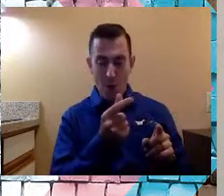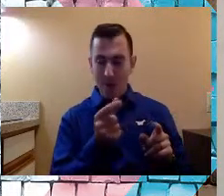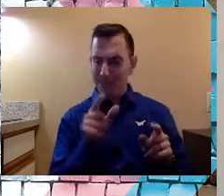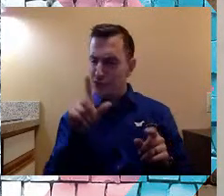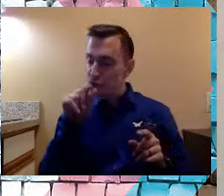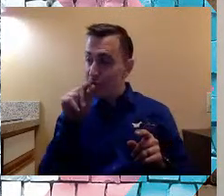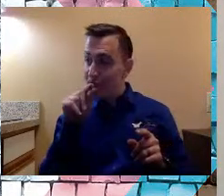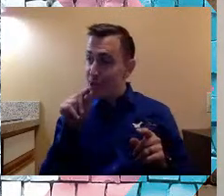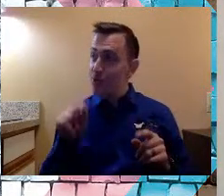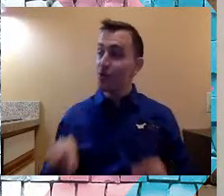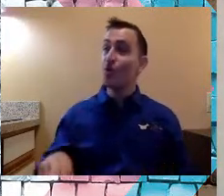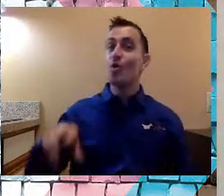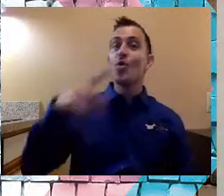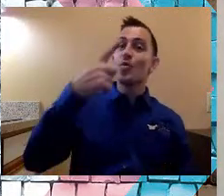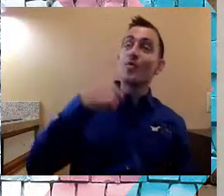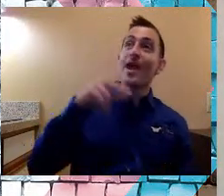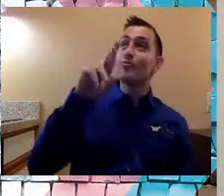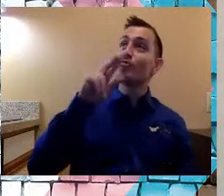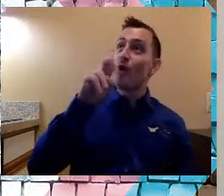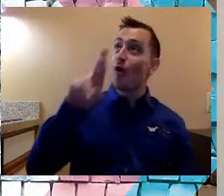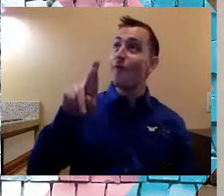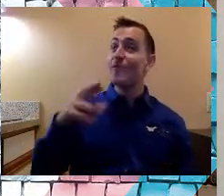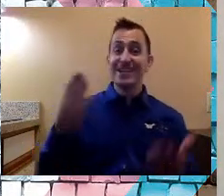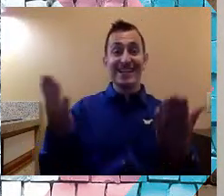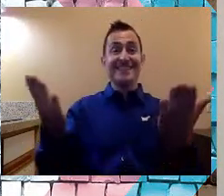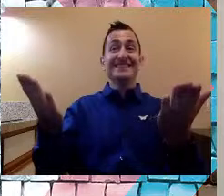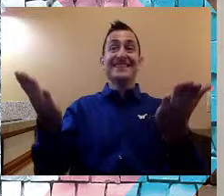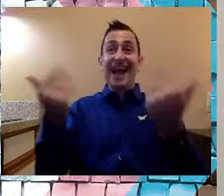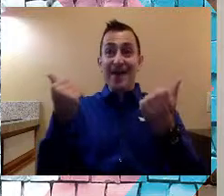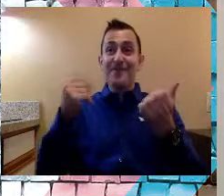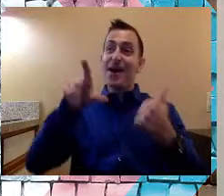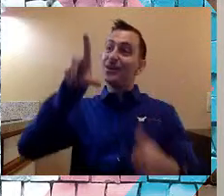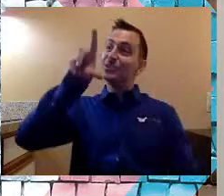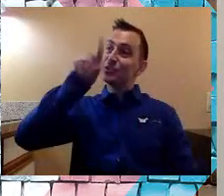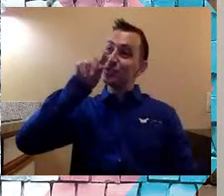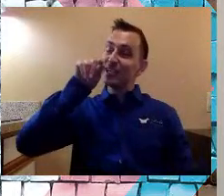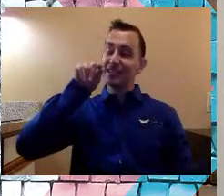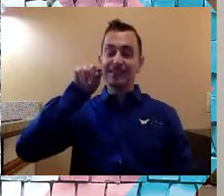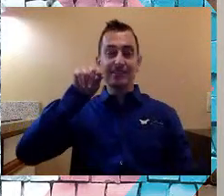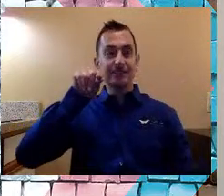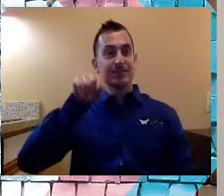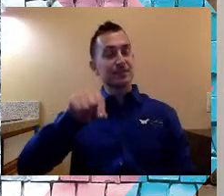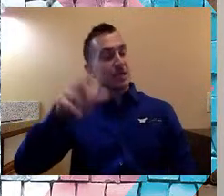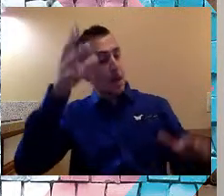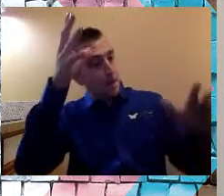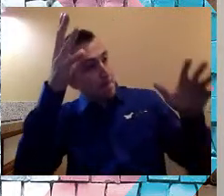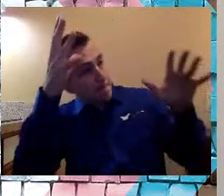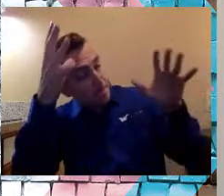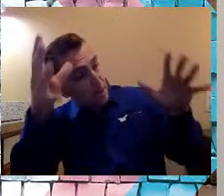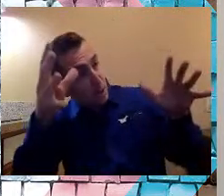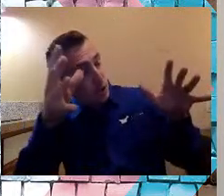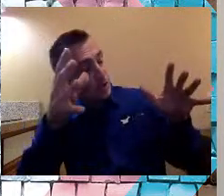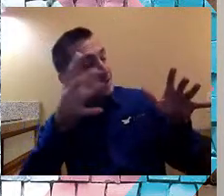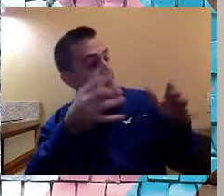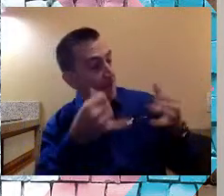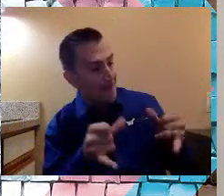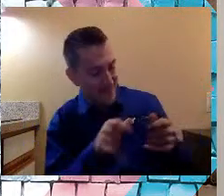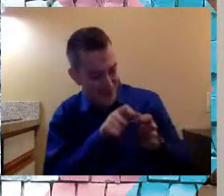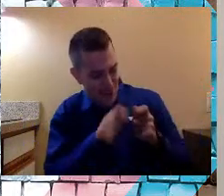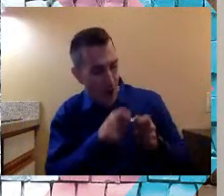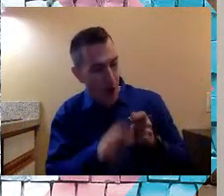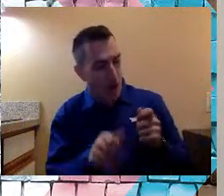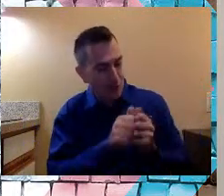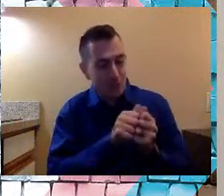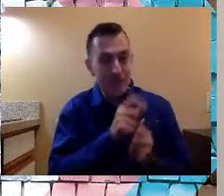Rover, Red Rover, send the chicken right over. A moose playing go fish with a mouse.